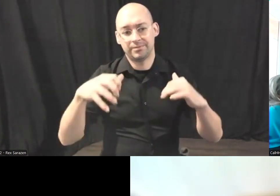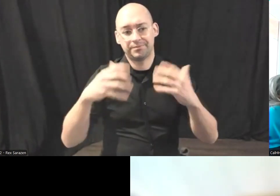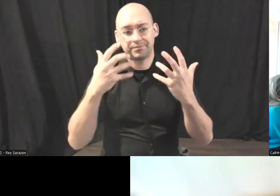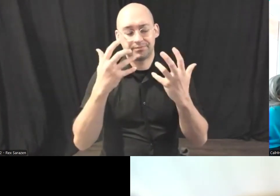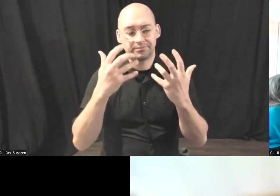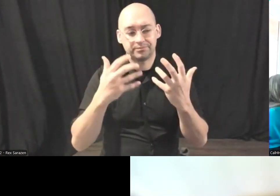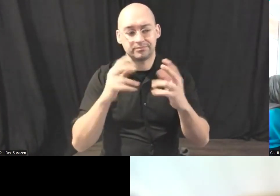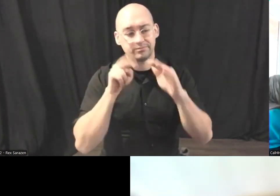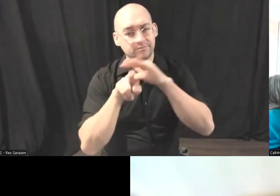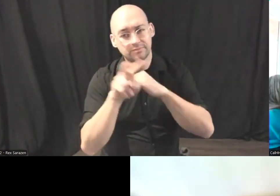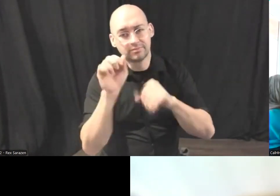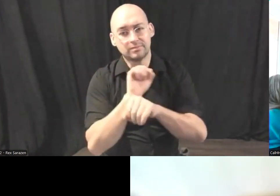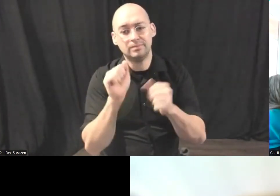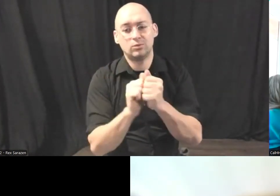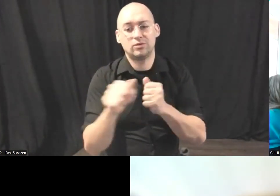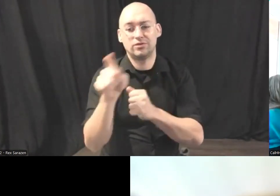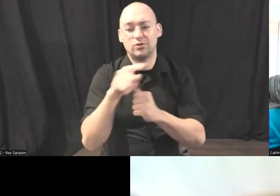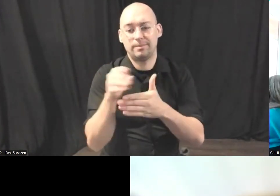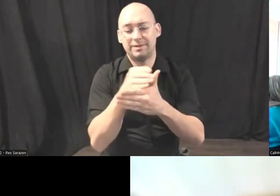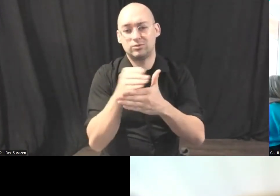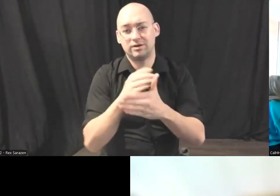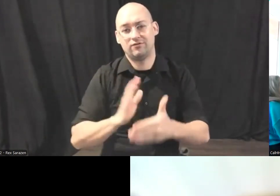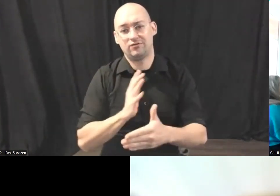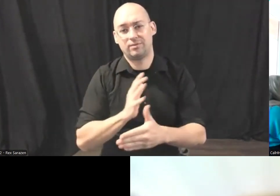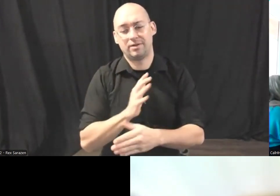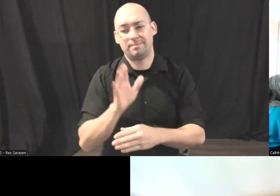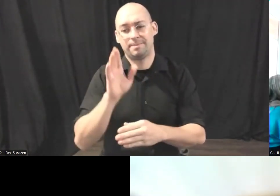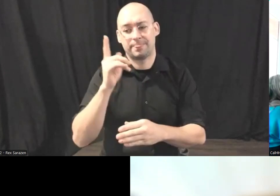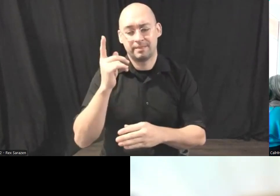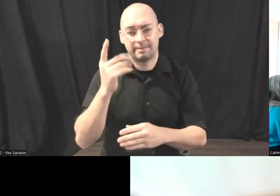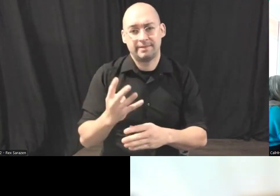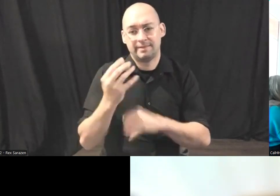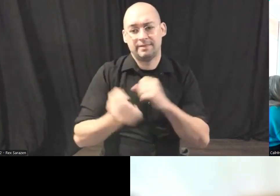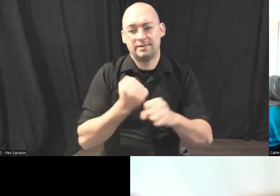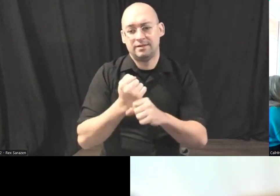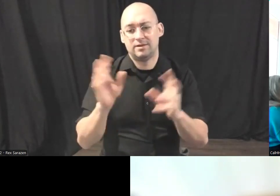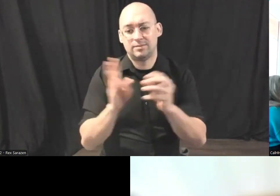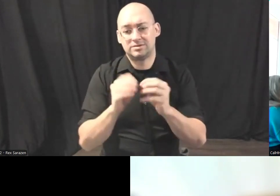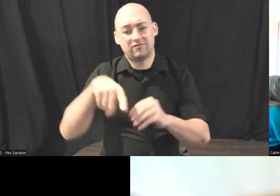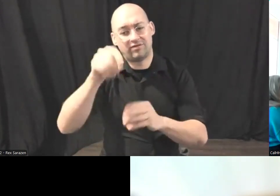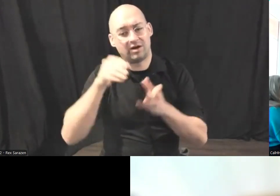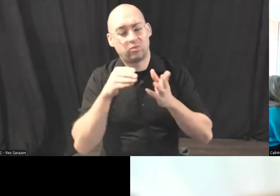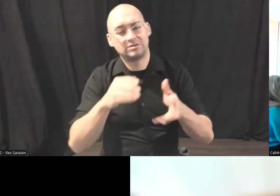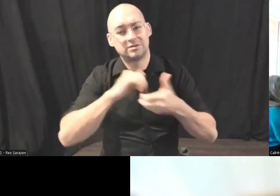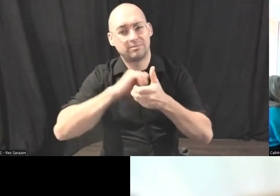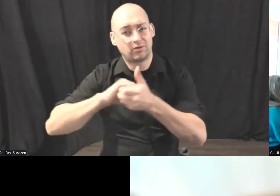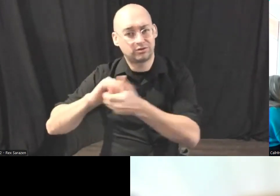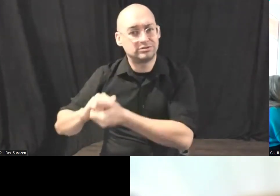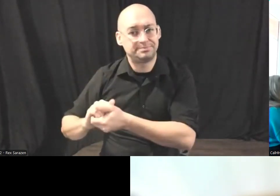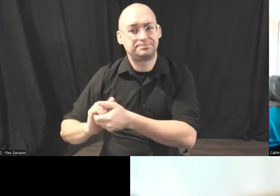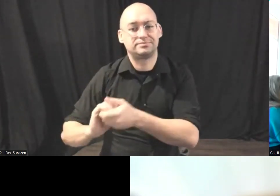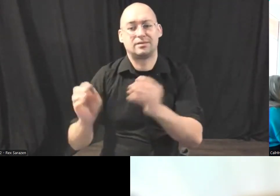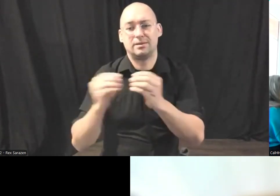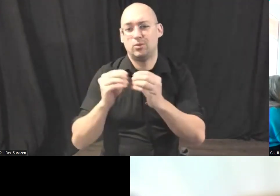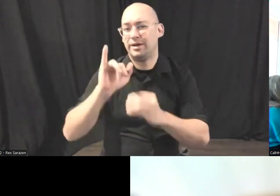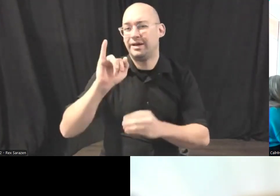between the sort of these formal quarterly meetings and trying to find ways that we can sort of collaborate more